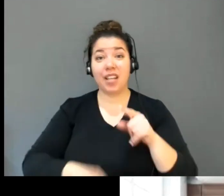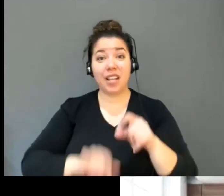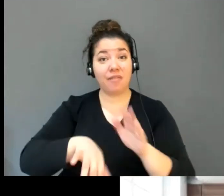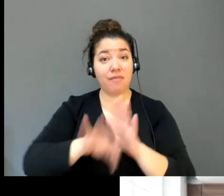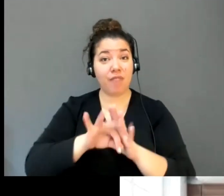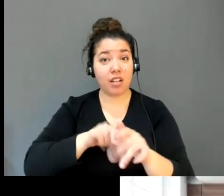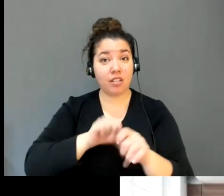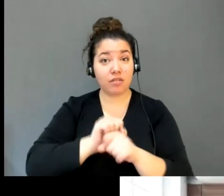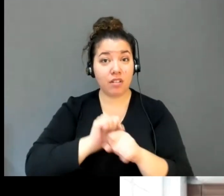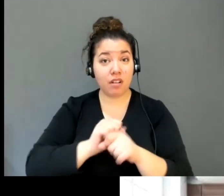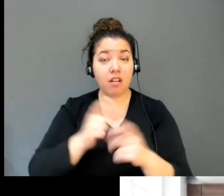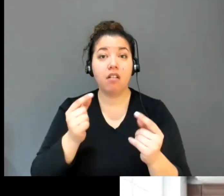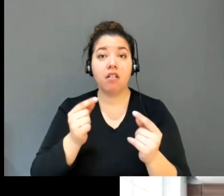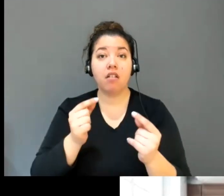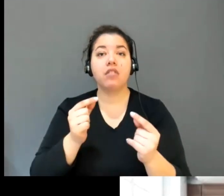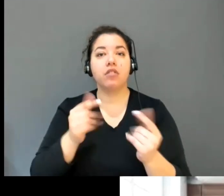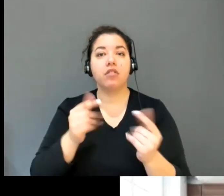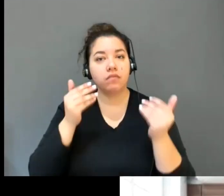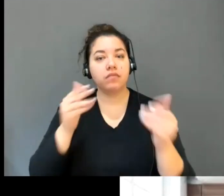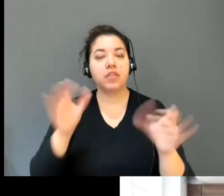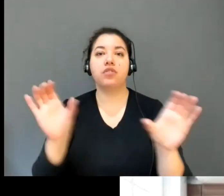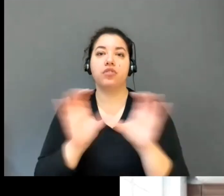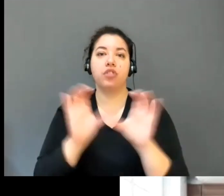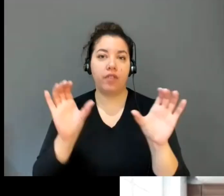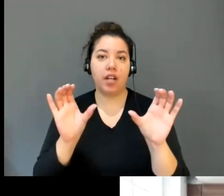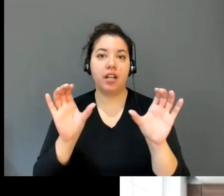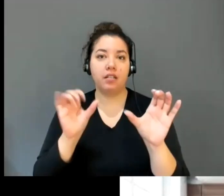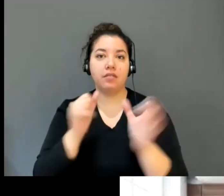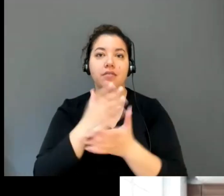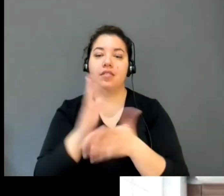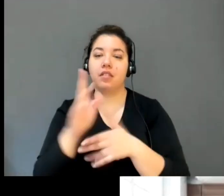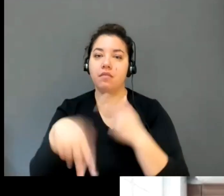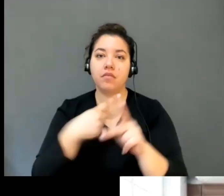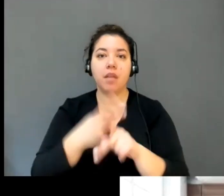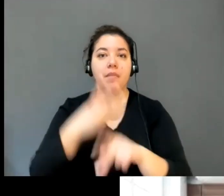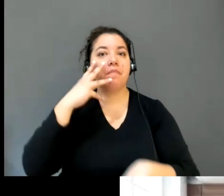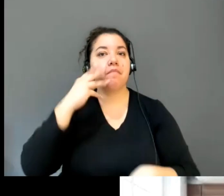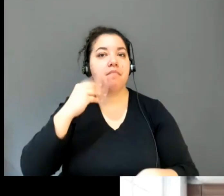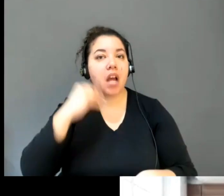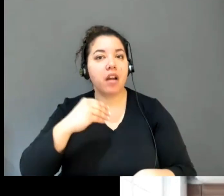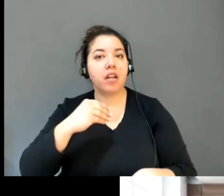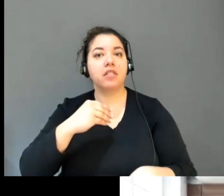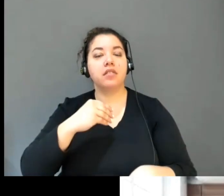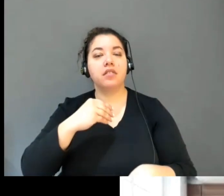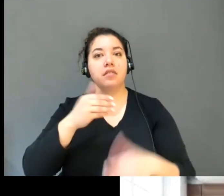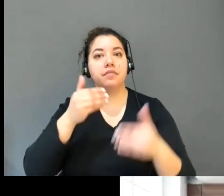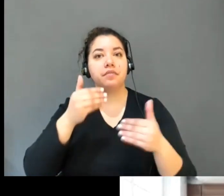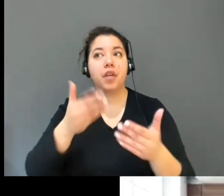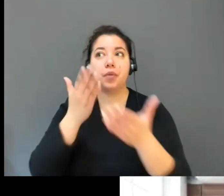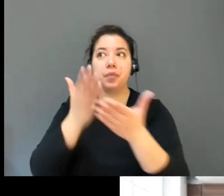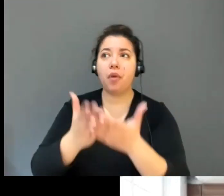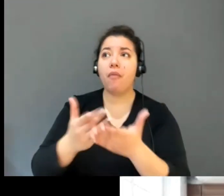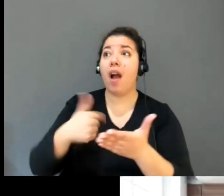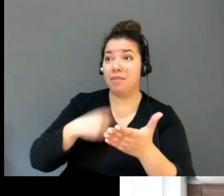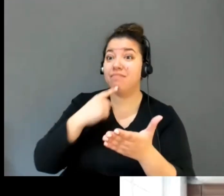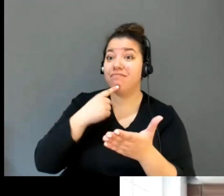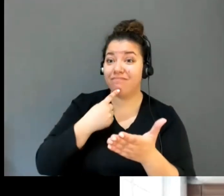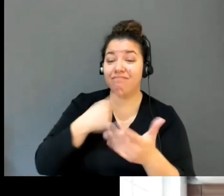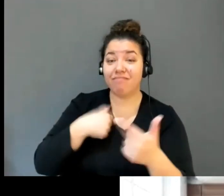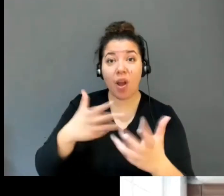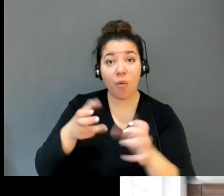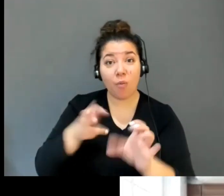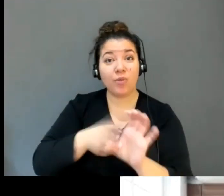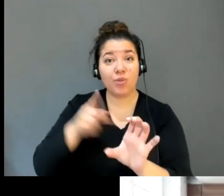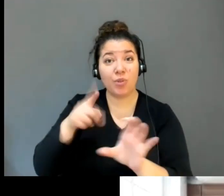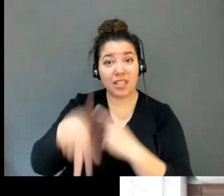a certification where you can get some level of hands-on experience and prove to a potential employer that you're serious about coming into this